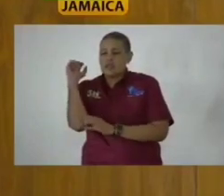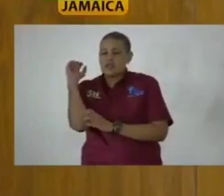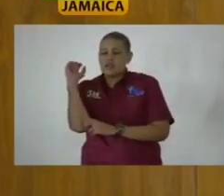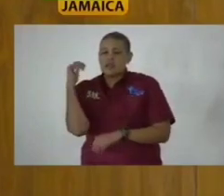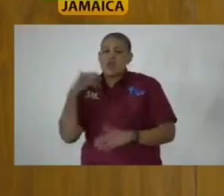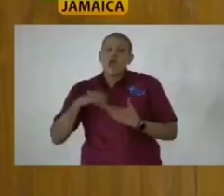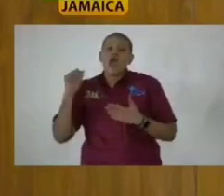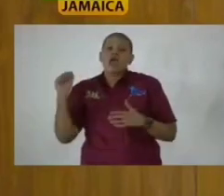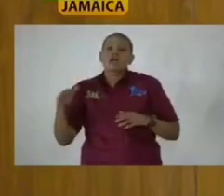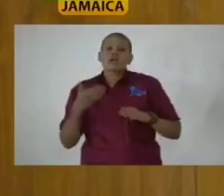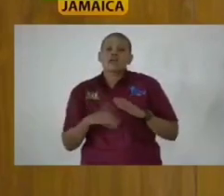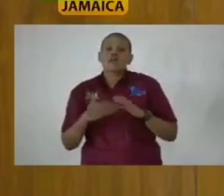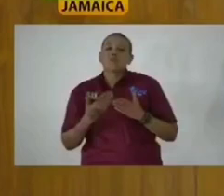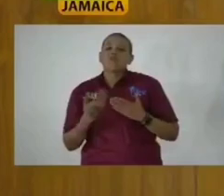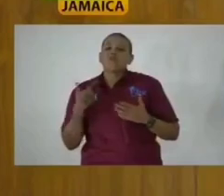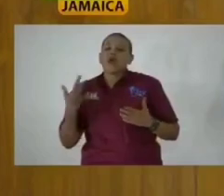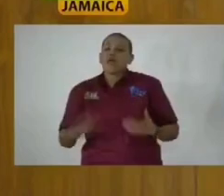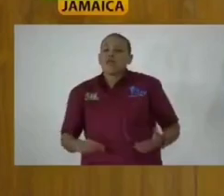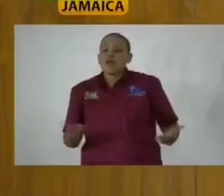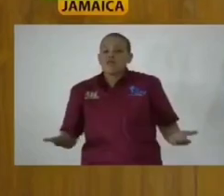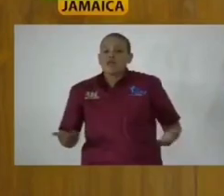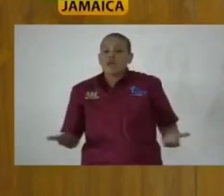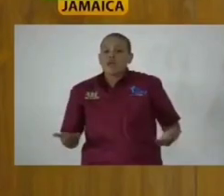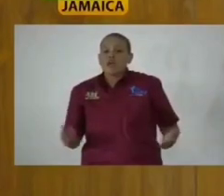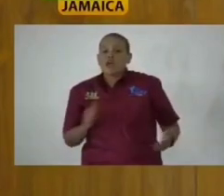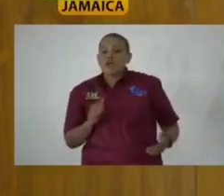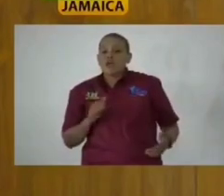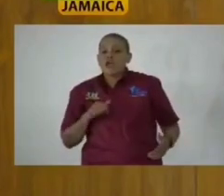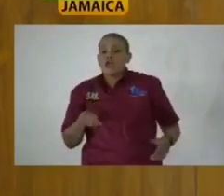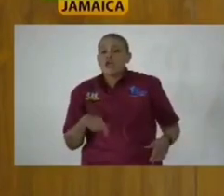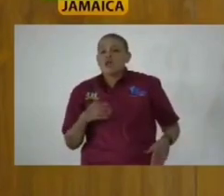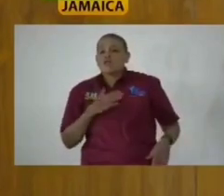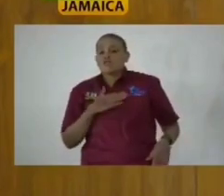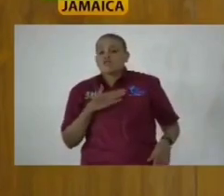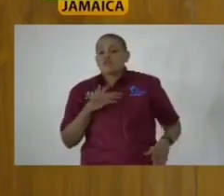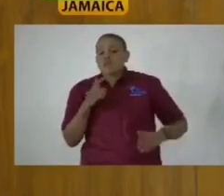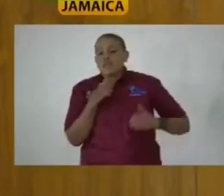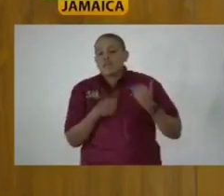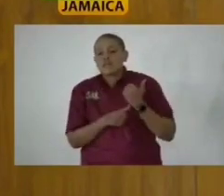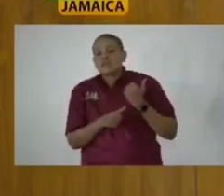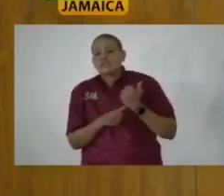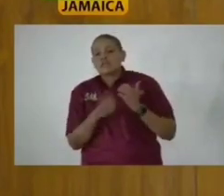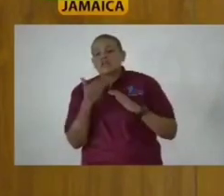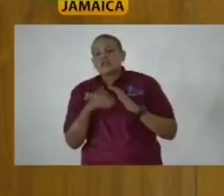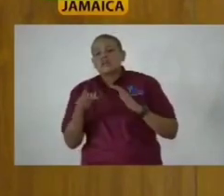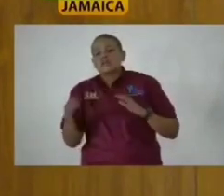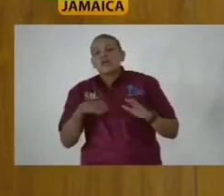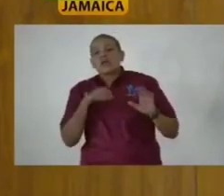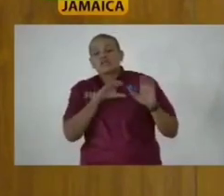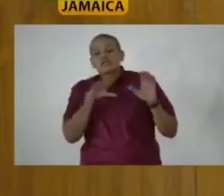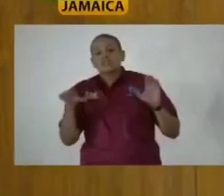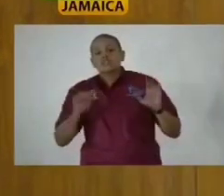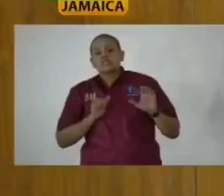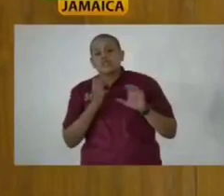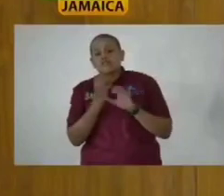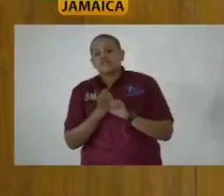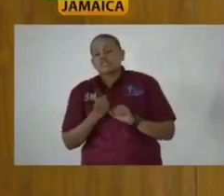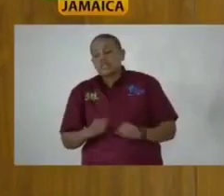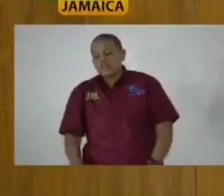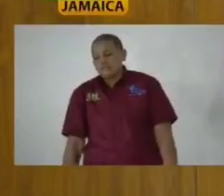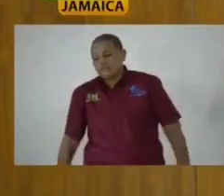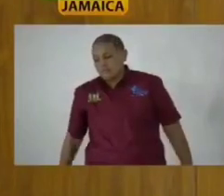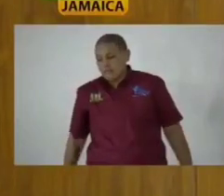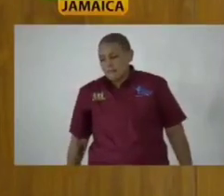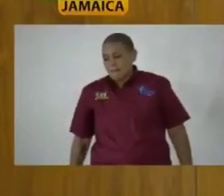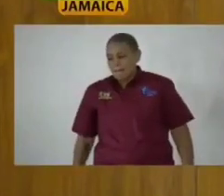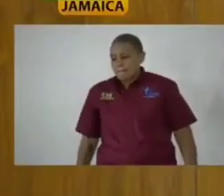I sent it before I came here. And I have my assistant emailed it to her and copied me. I received it.